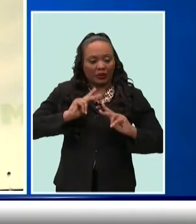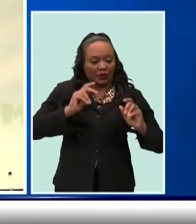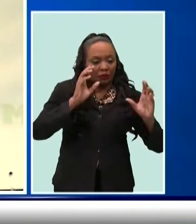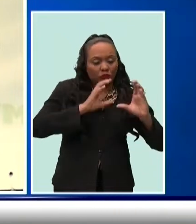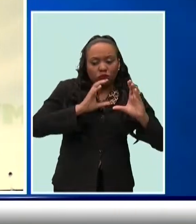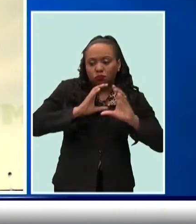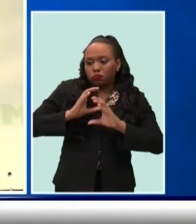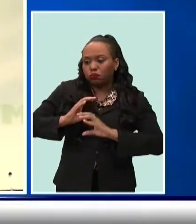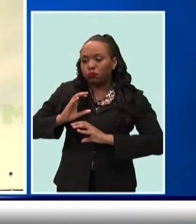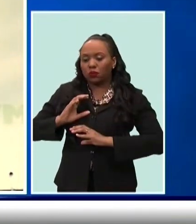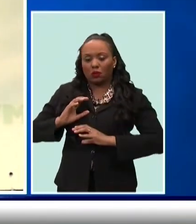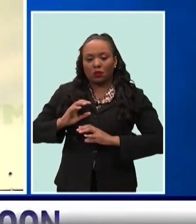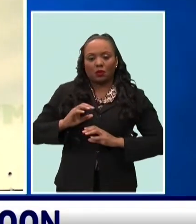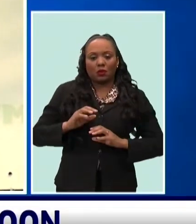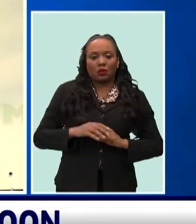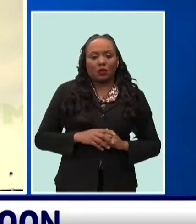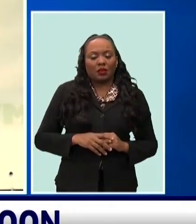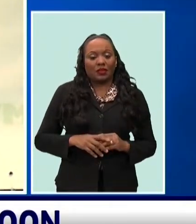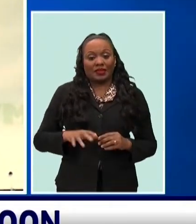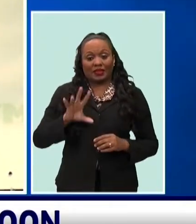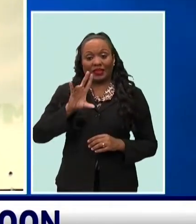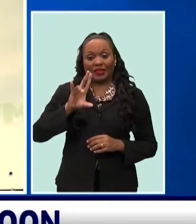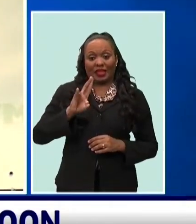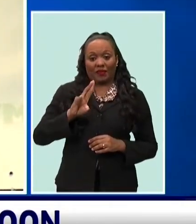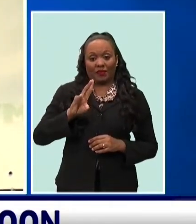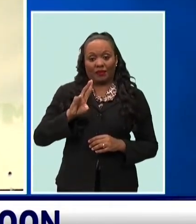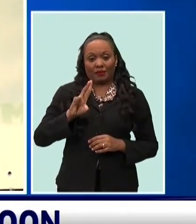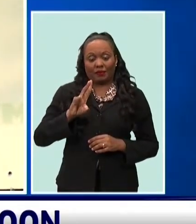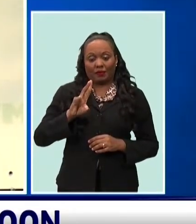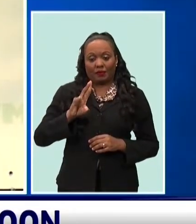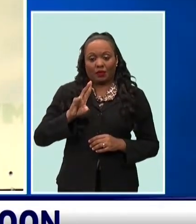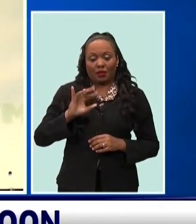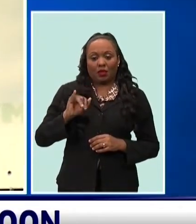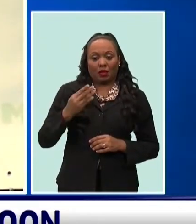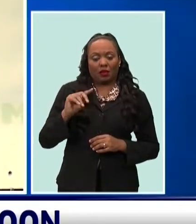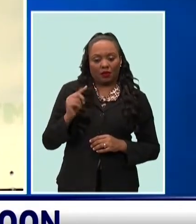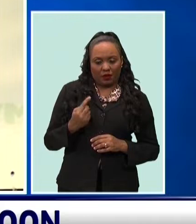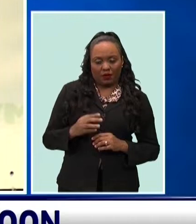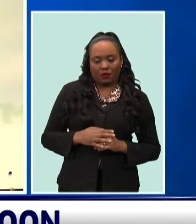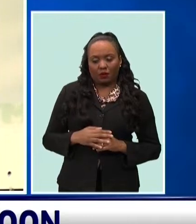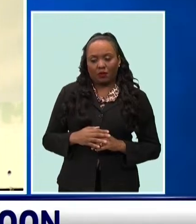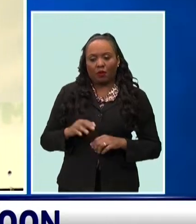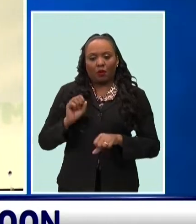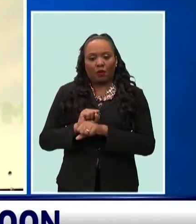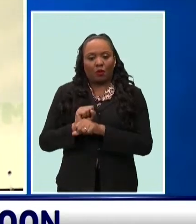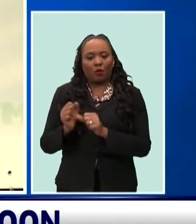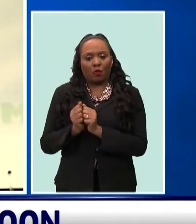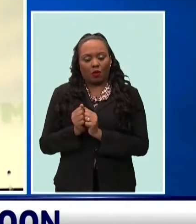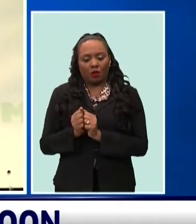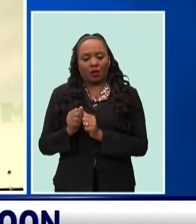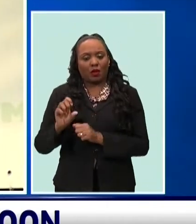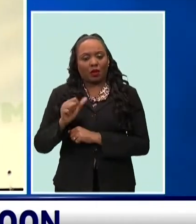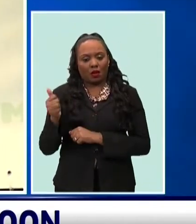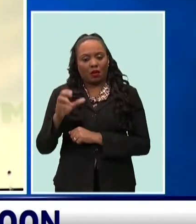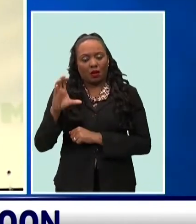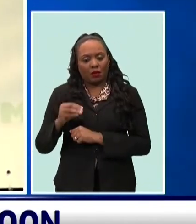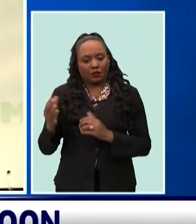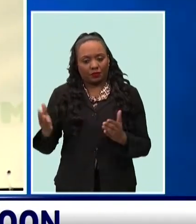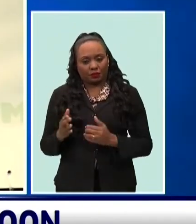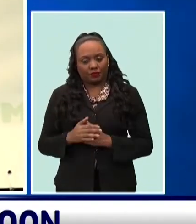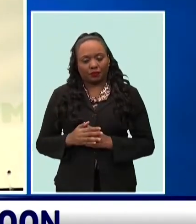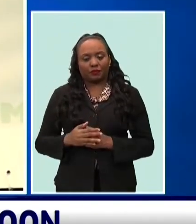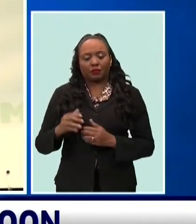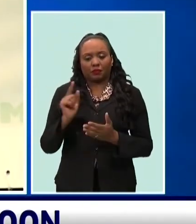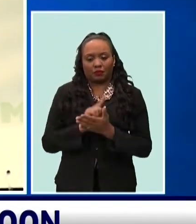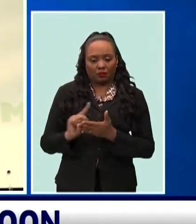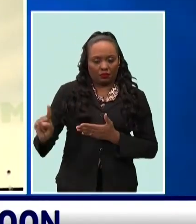We started with the recruitment of 7 key positions together with our HR partner, our local HR partner, LCI. And I'm happy to say that next week